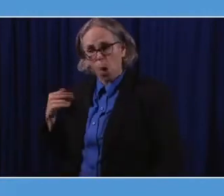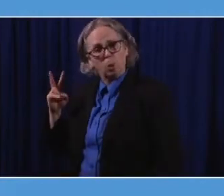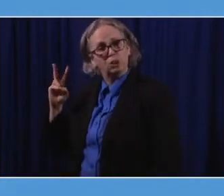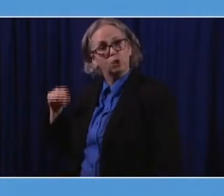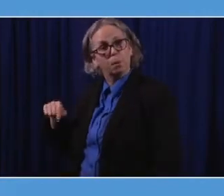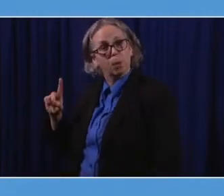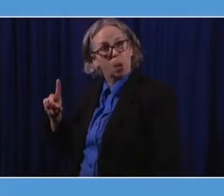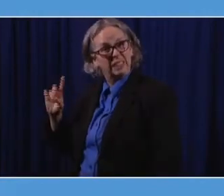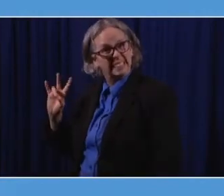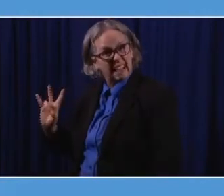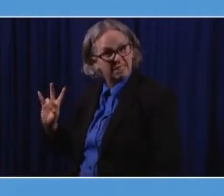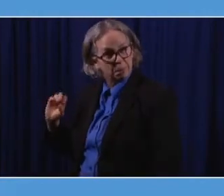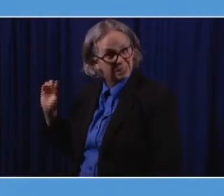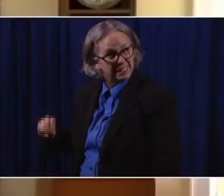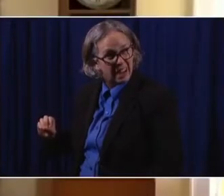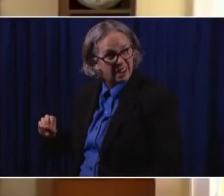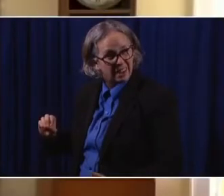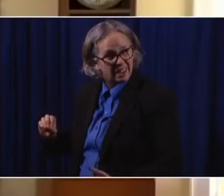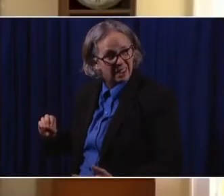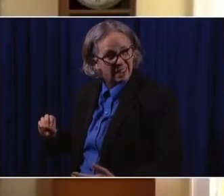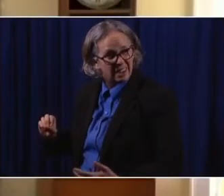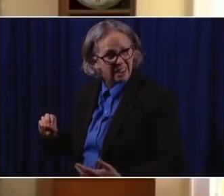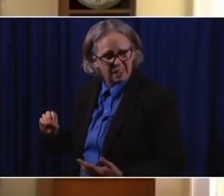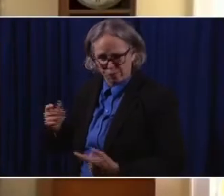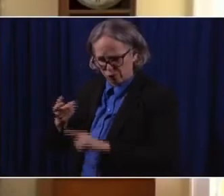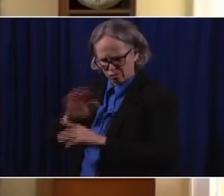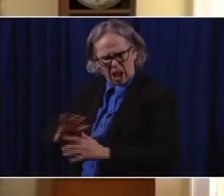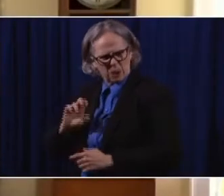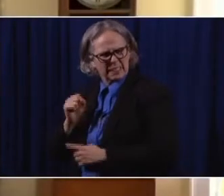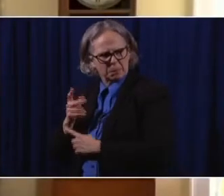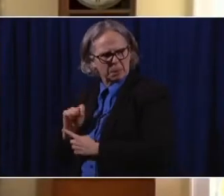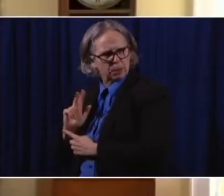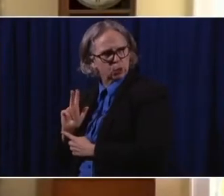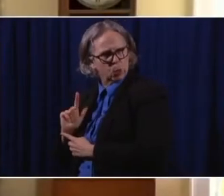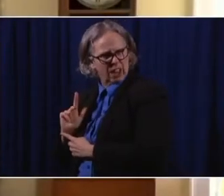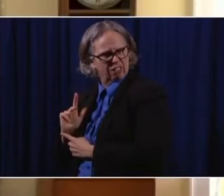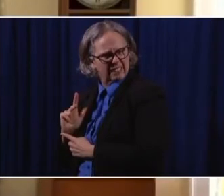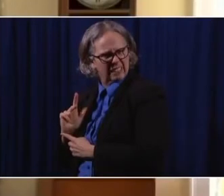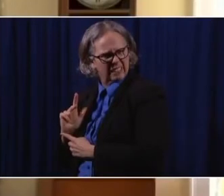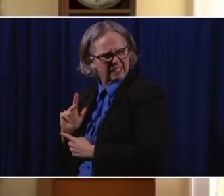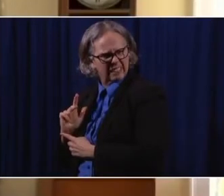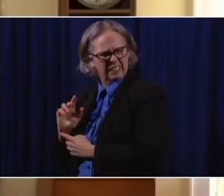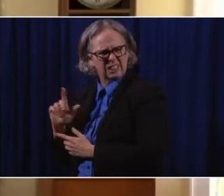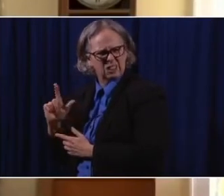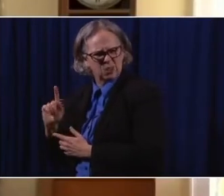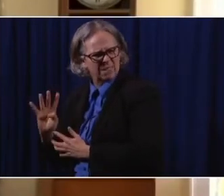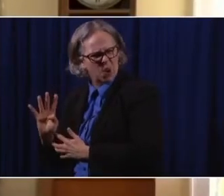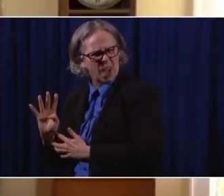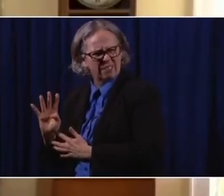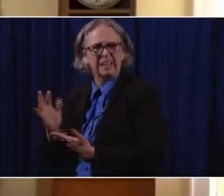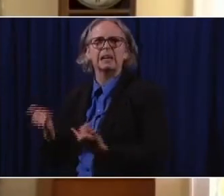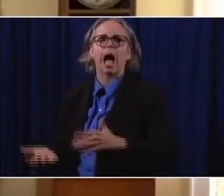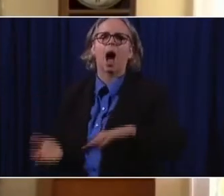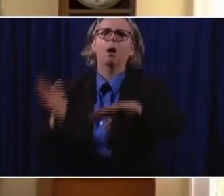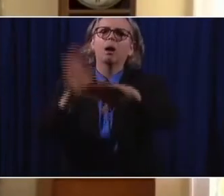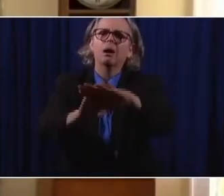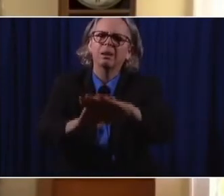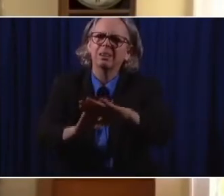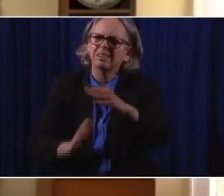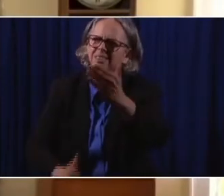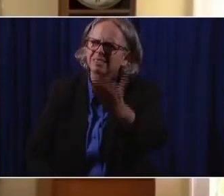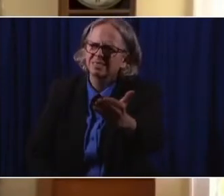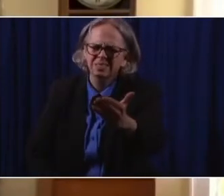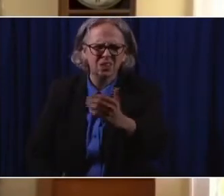and 24th. So again, these numbers have gone up dramatically. Let's take a look at our